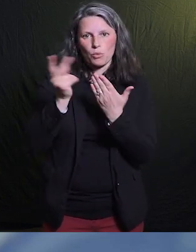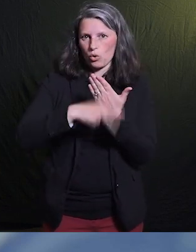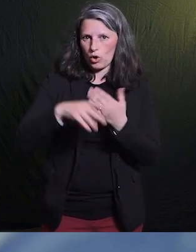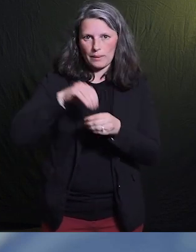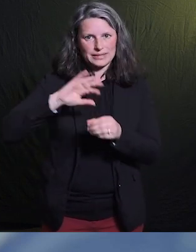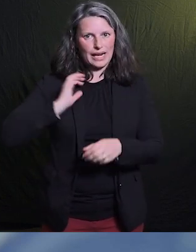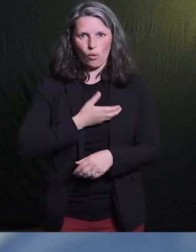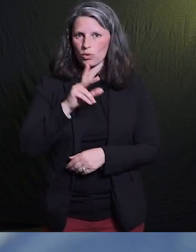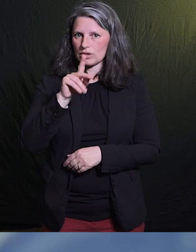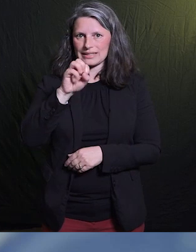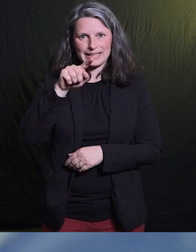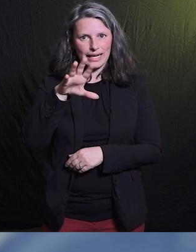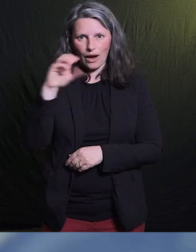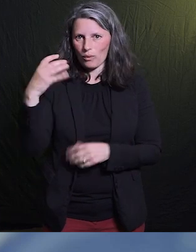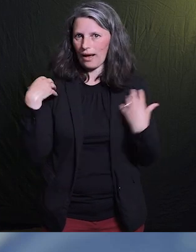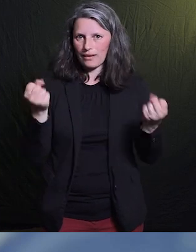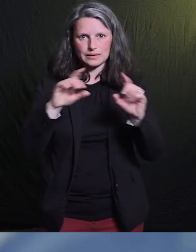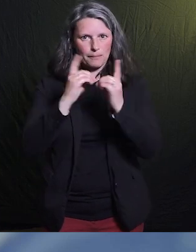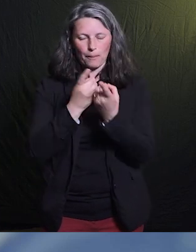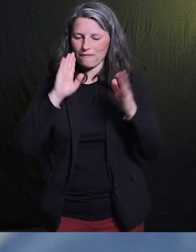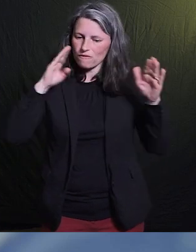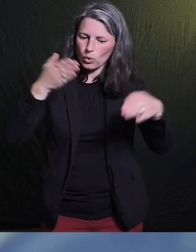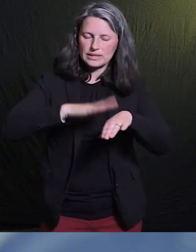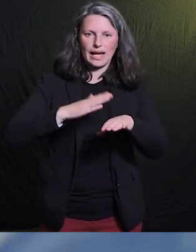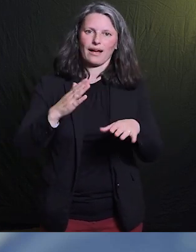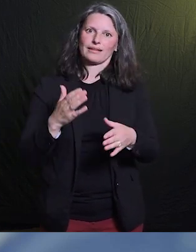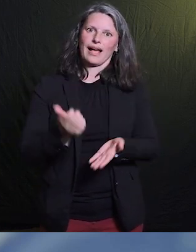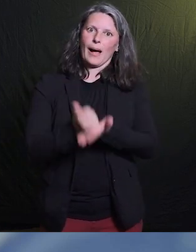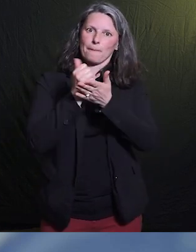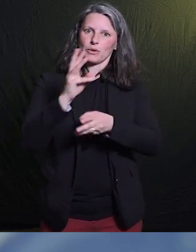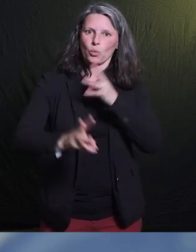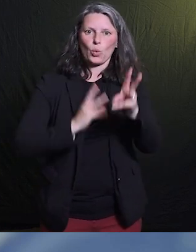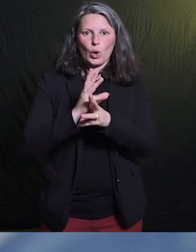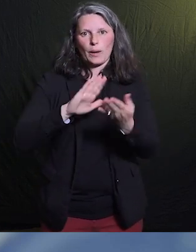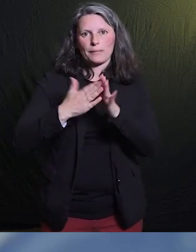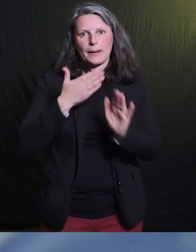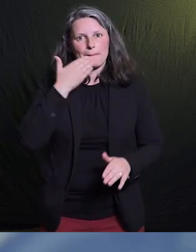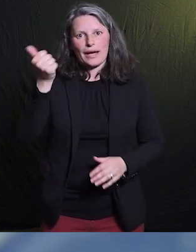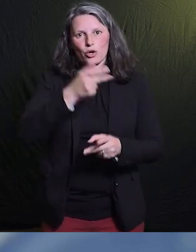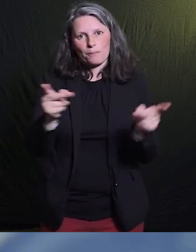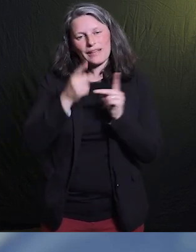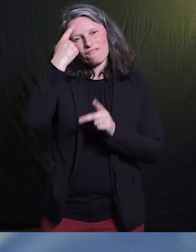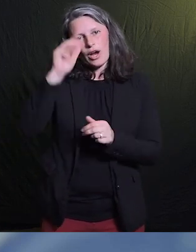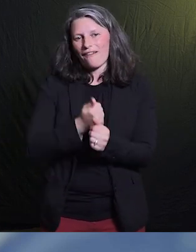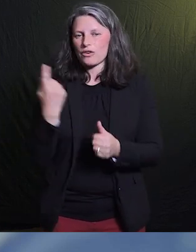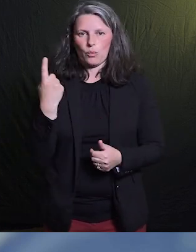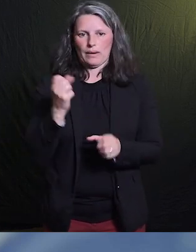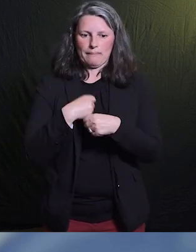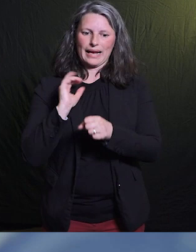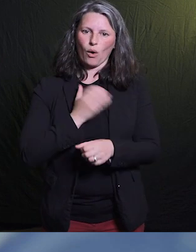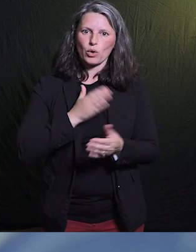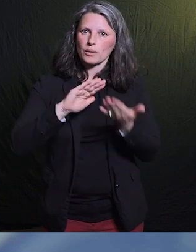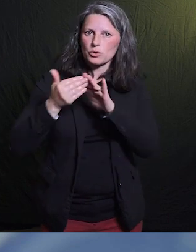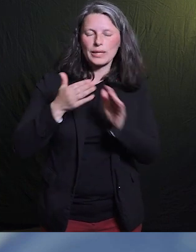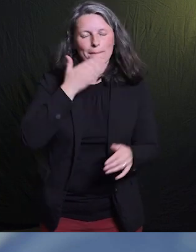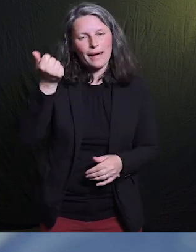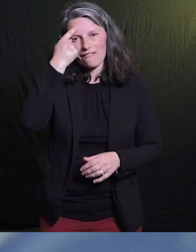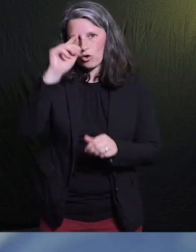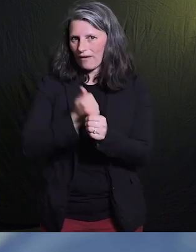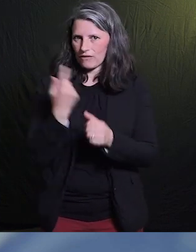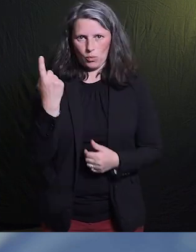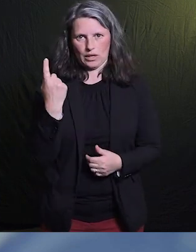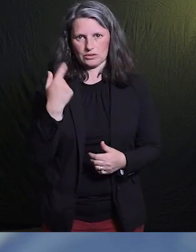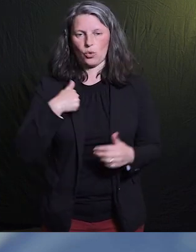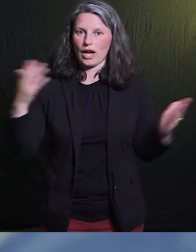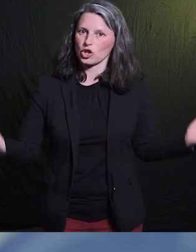health equity. They're all focused on making the world a better place for everyone and making our community better for everyone. So I want to